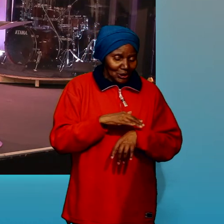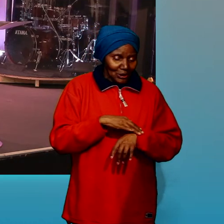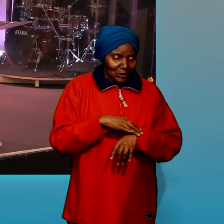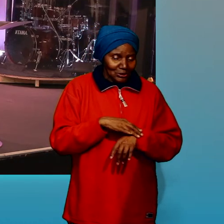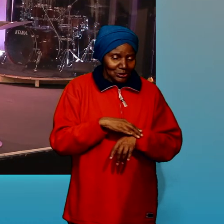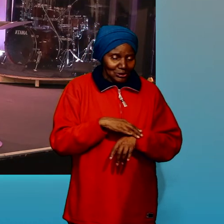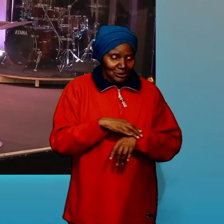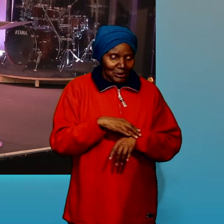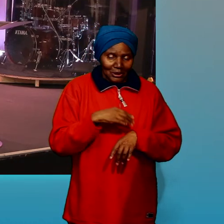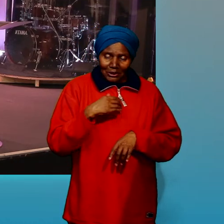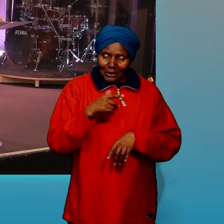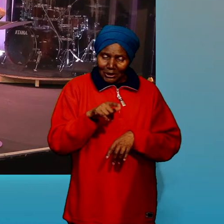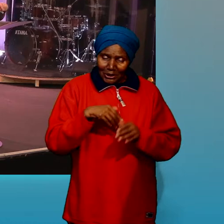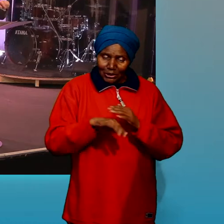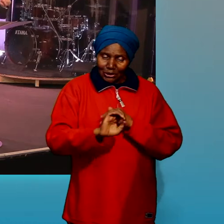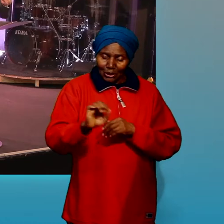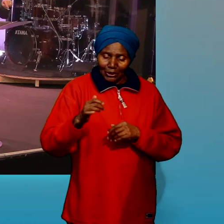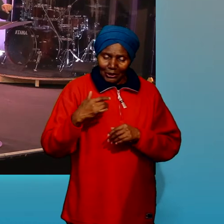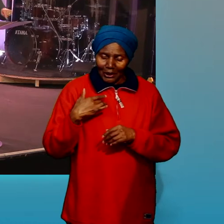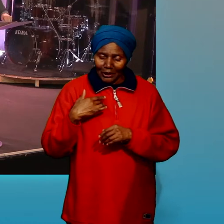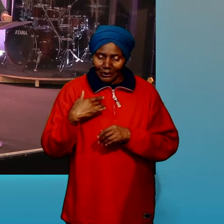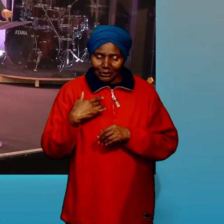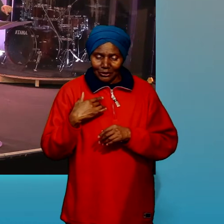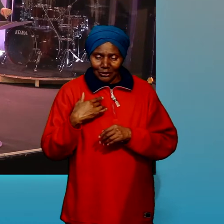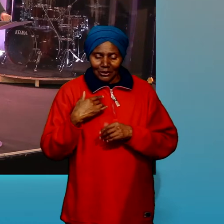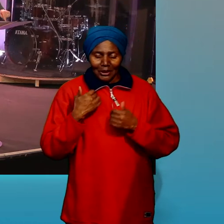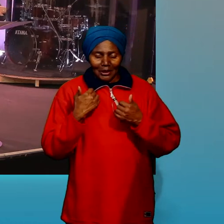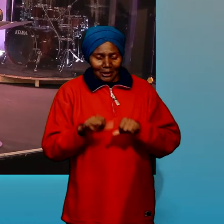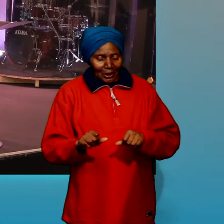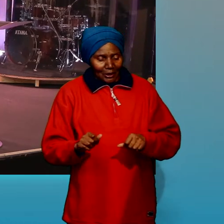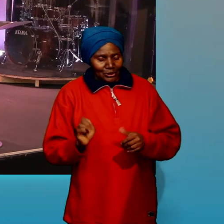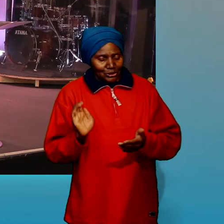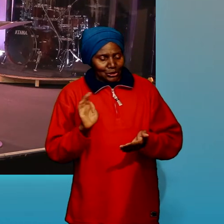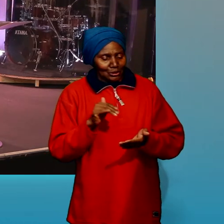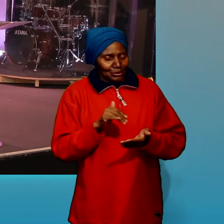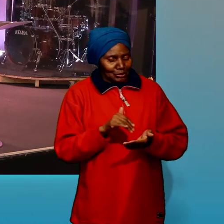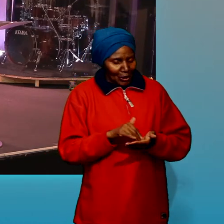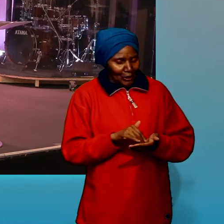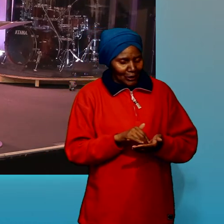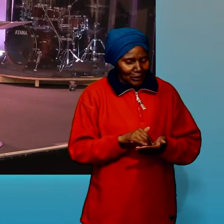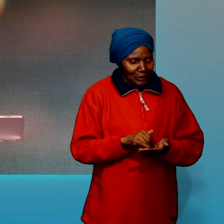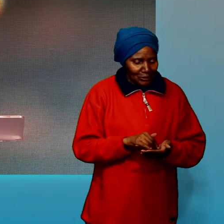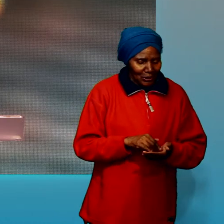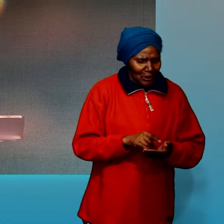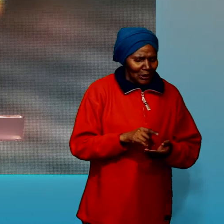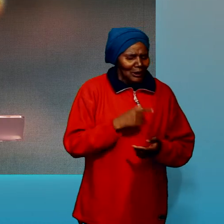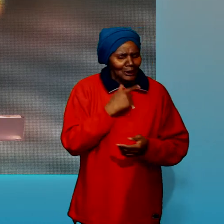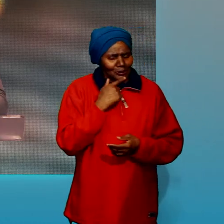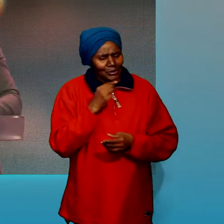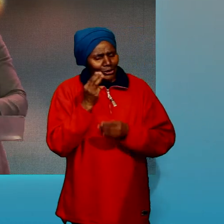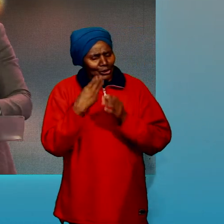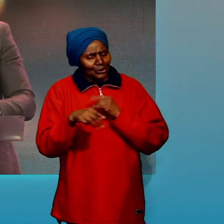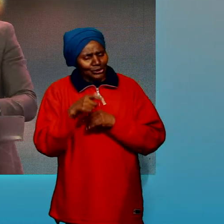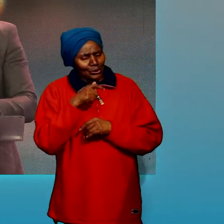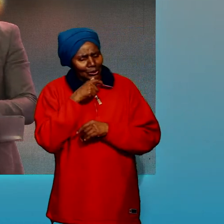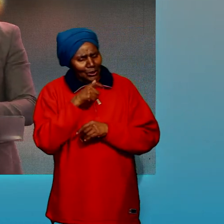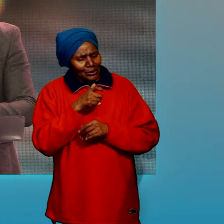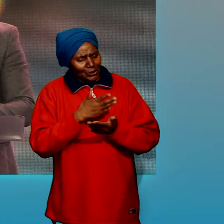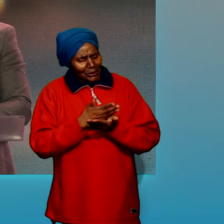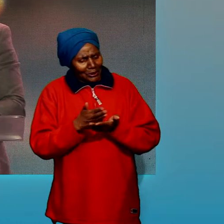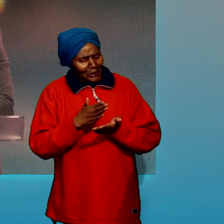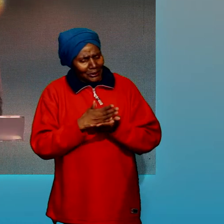to a point and place where the infallible word of God will cleanse and renew you.